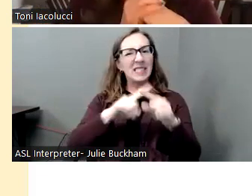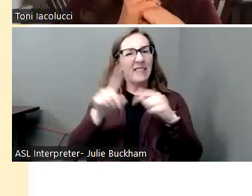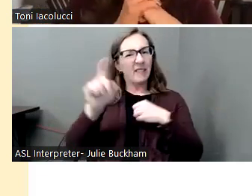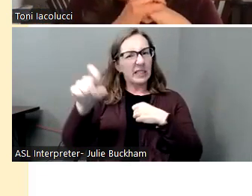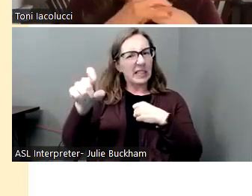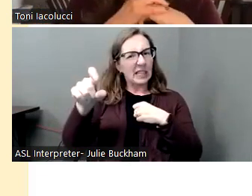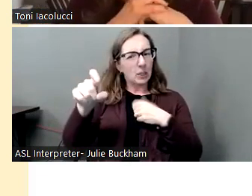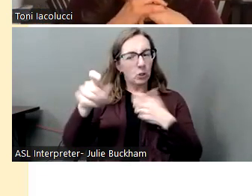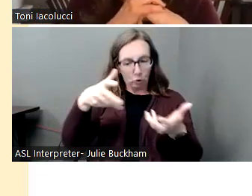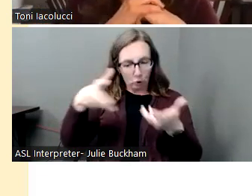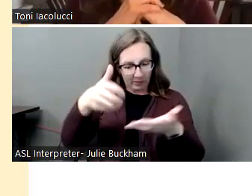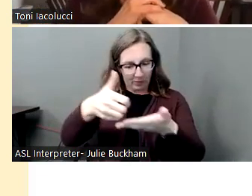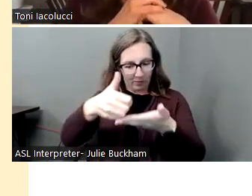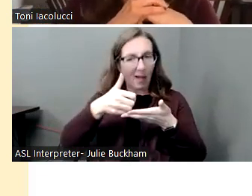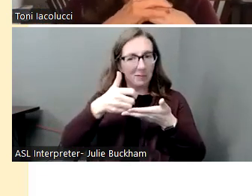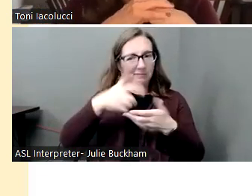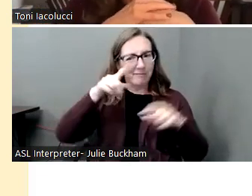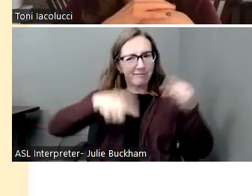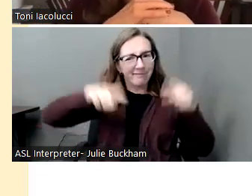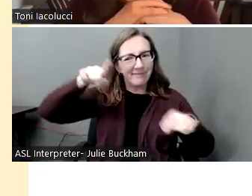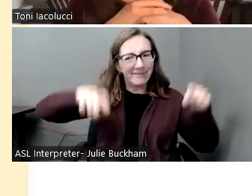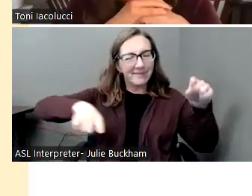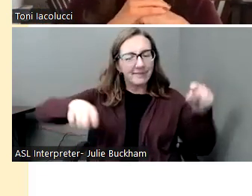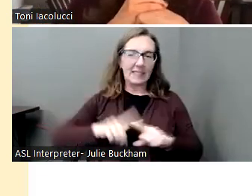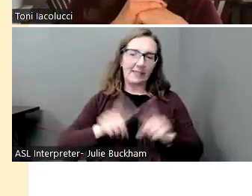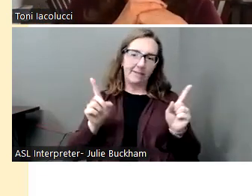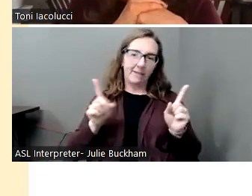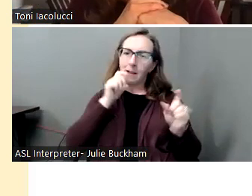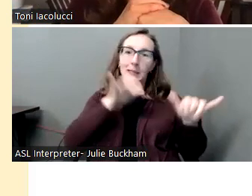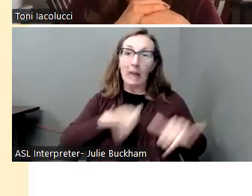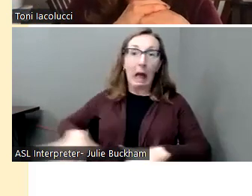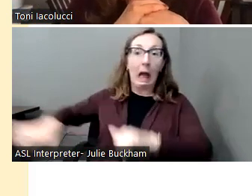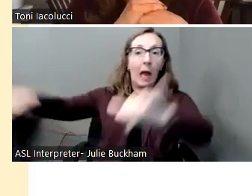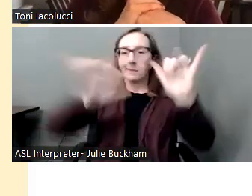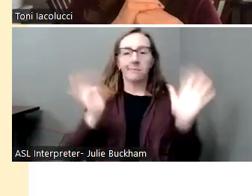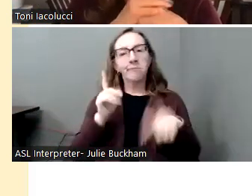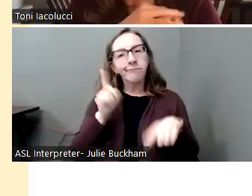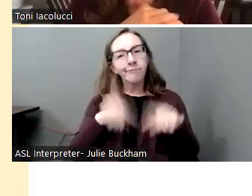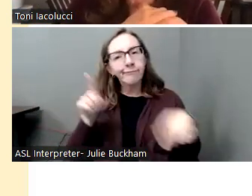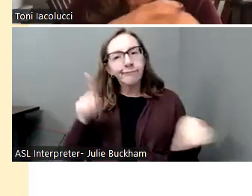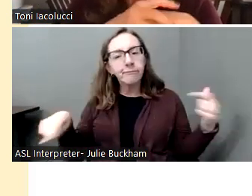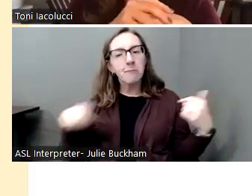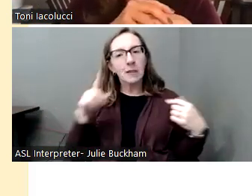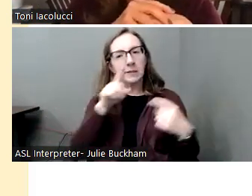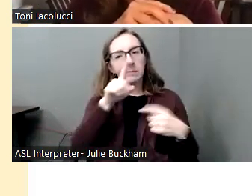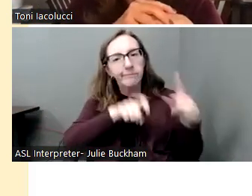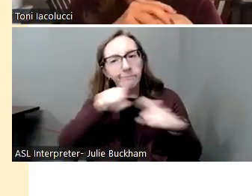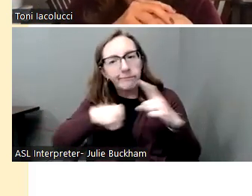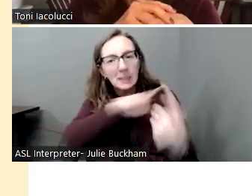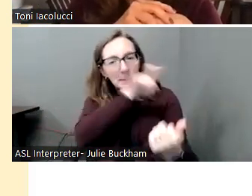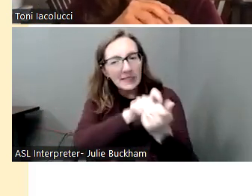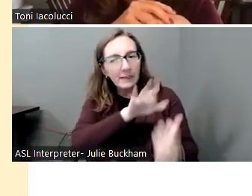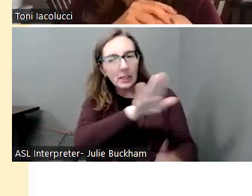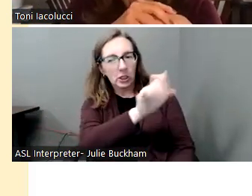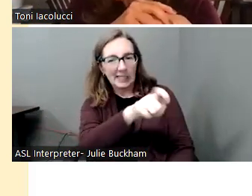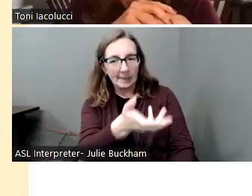will help with that will be different. So it's very important to get to know specifically and to ask the patient what